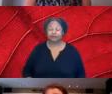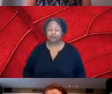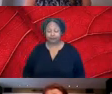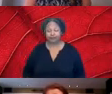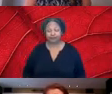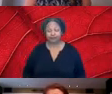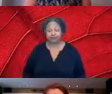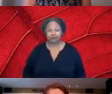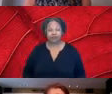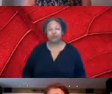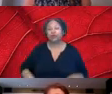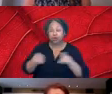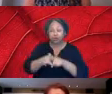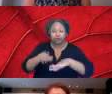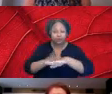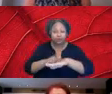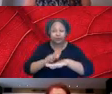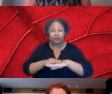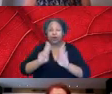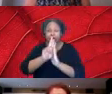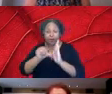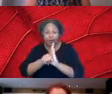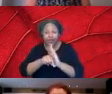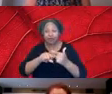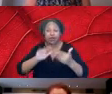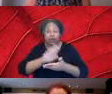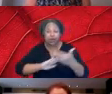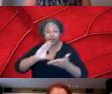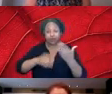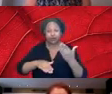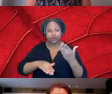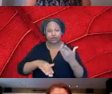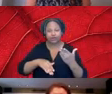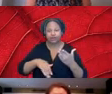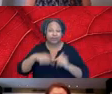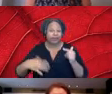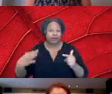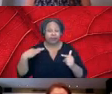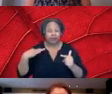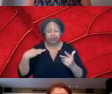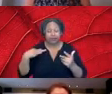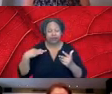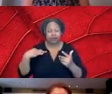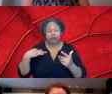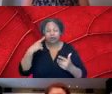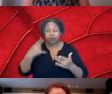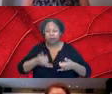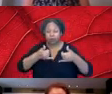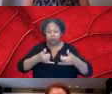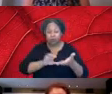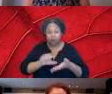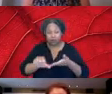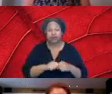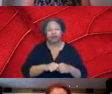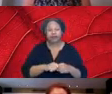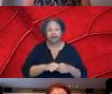that undergraduate and college students are not eligible to apply to this award, and